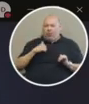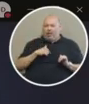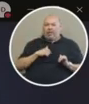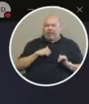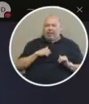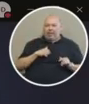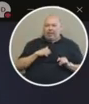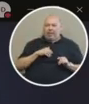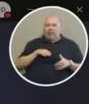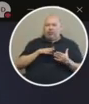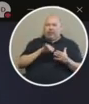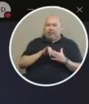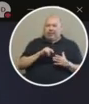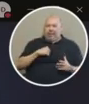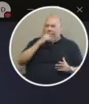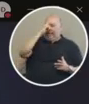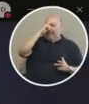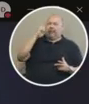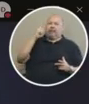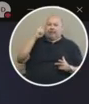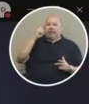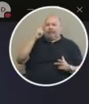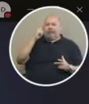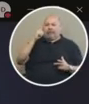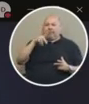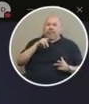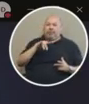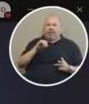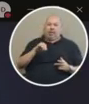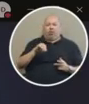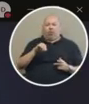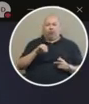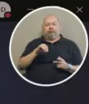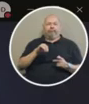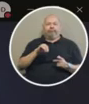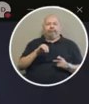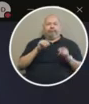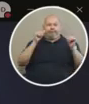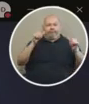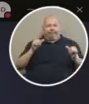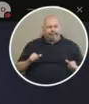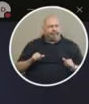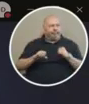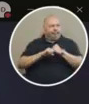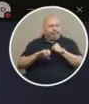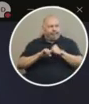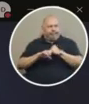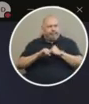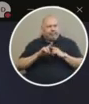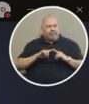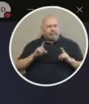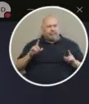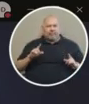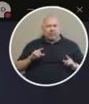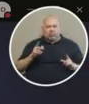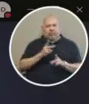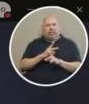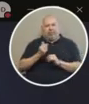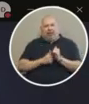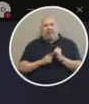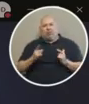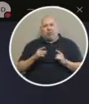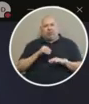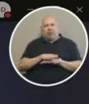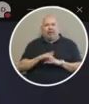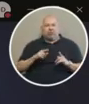address all of those. I think a big PIO campaign, a big public and social media campaign to keep everyone